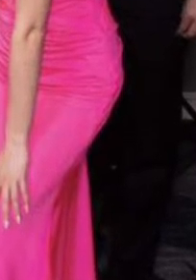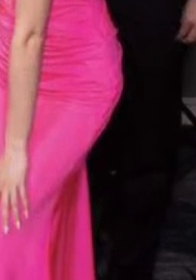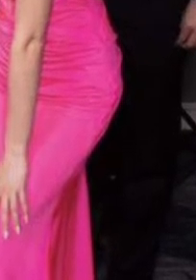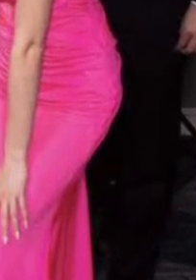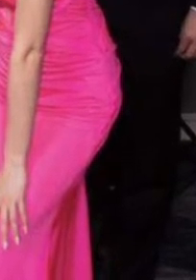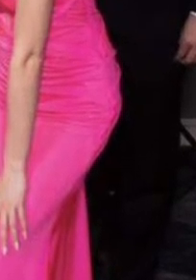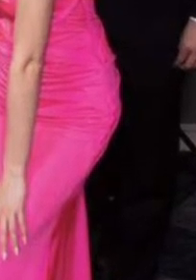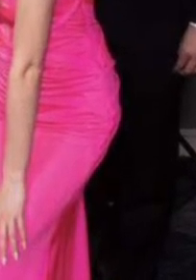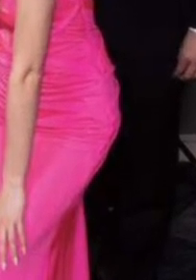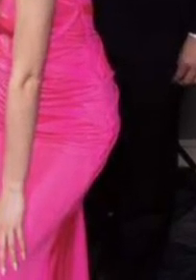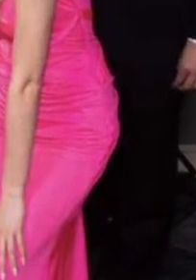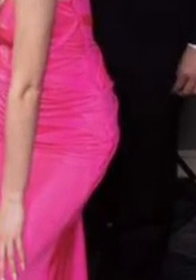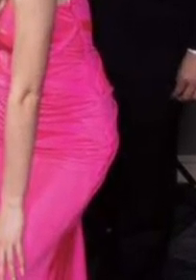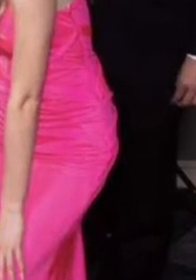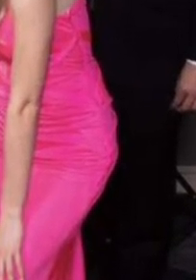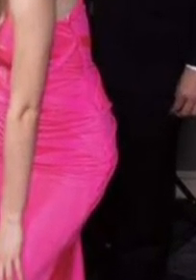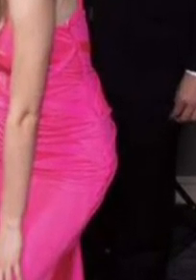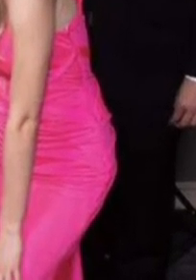arcade. Curfews at